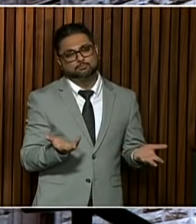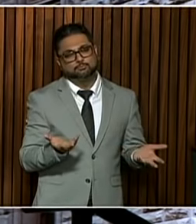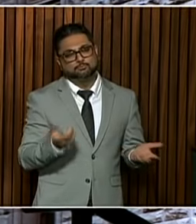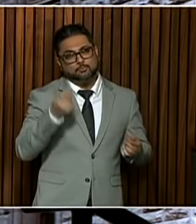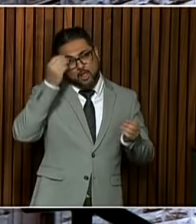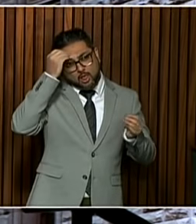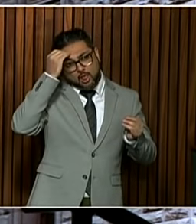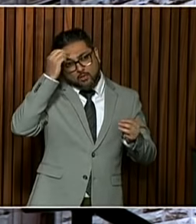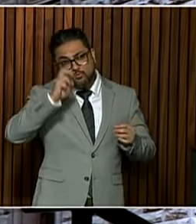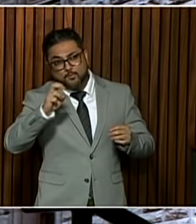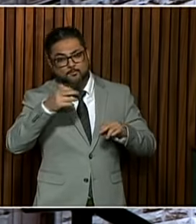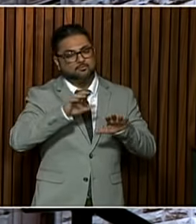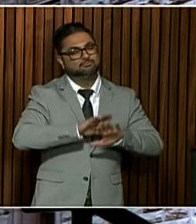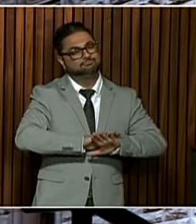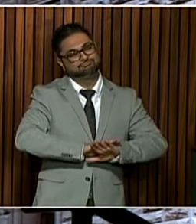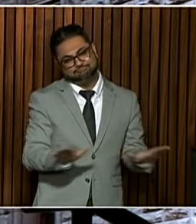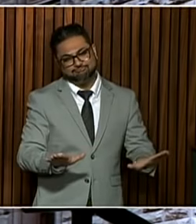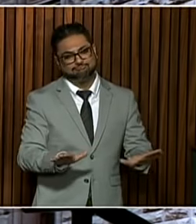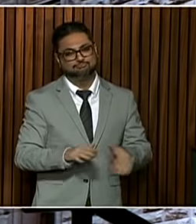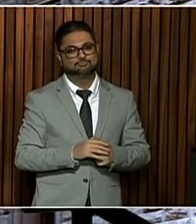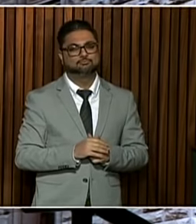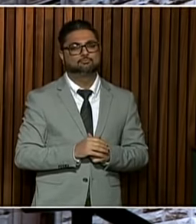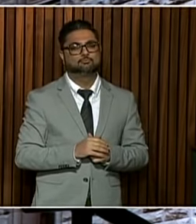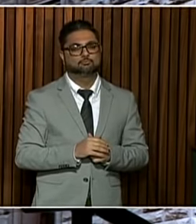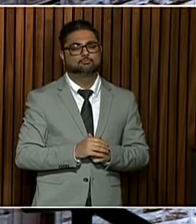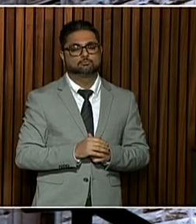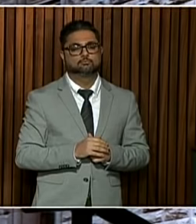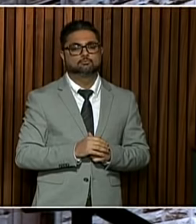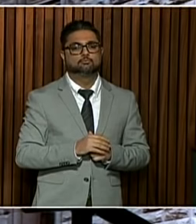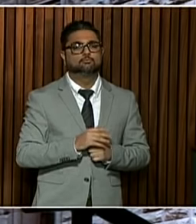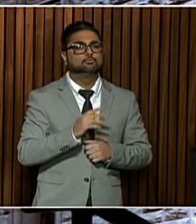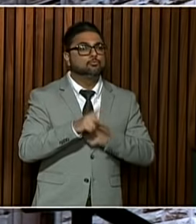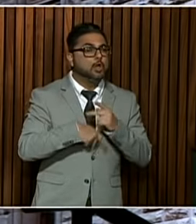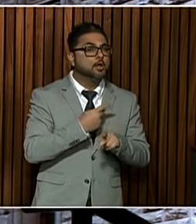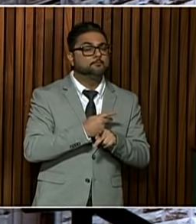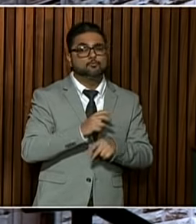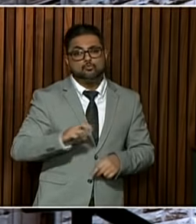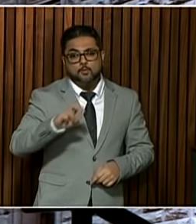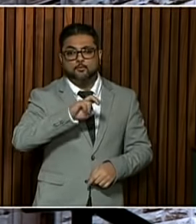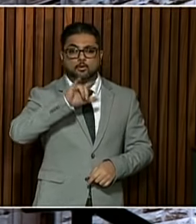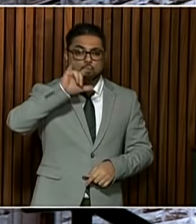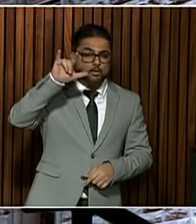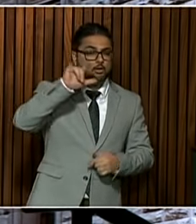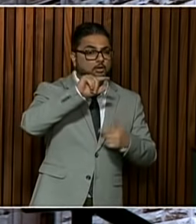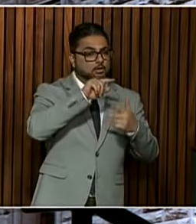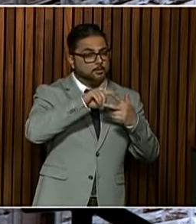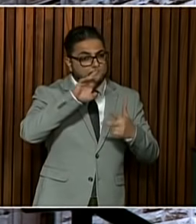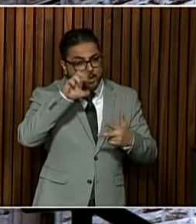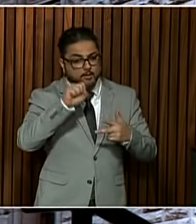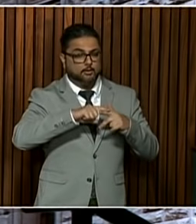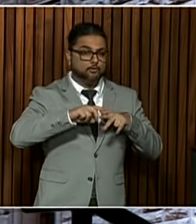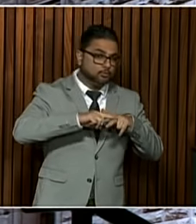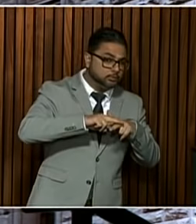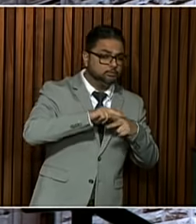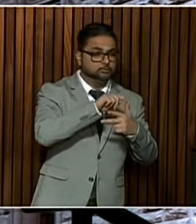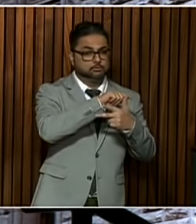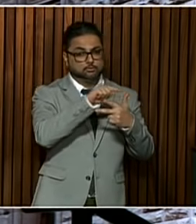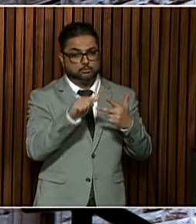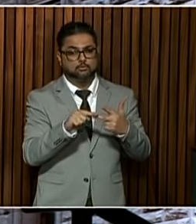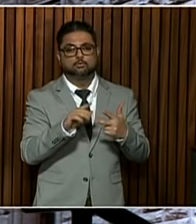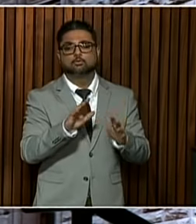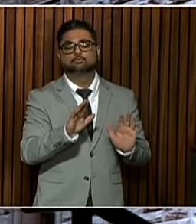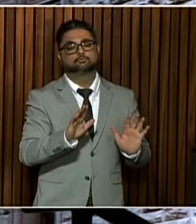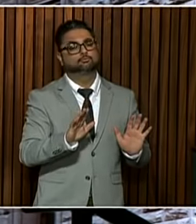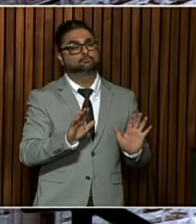monitor that, that's all being worked out because you just heard some announcements today by the Prime Minister, and so it's just fresh out. At the same